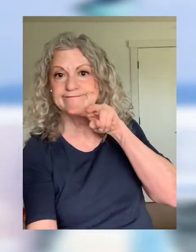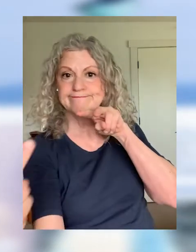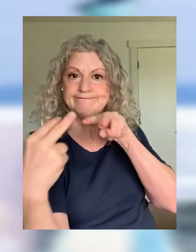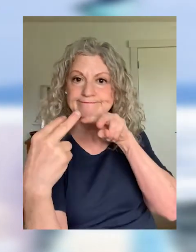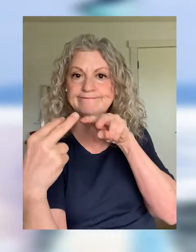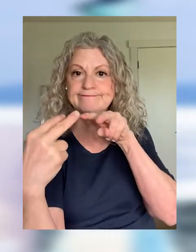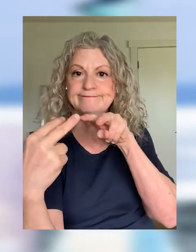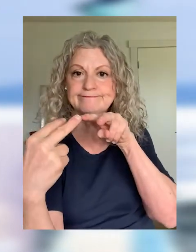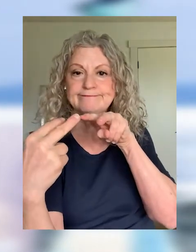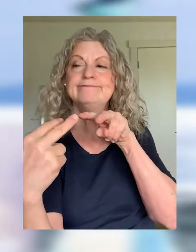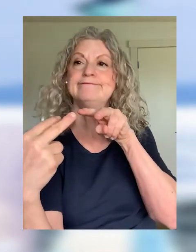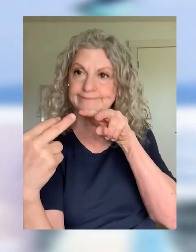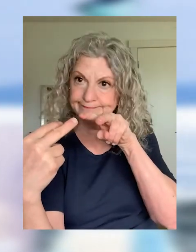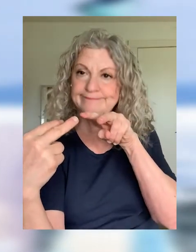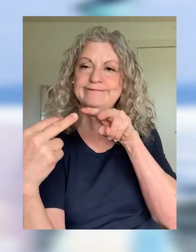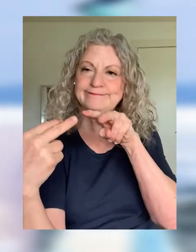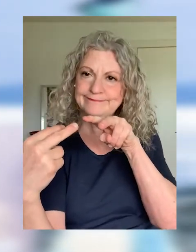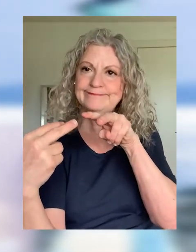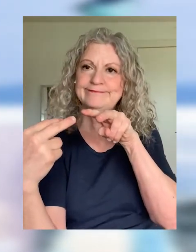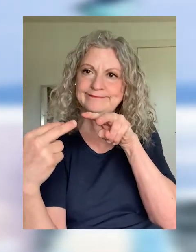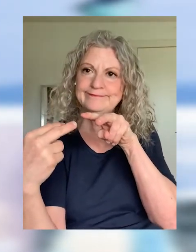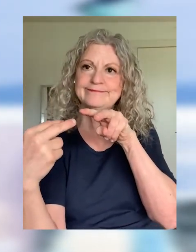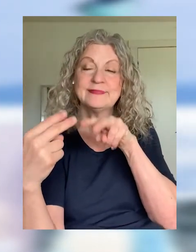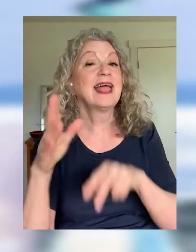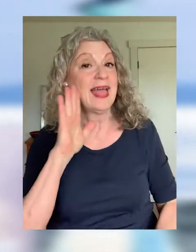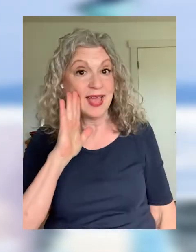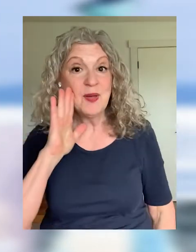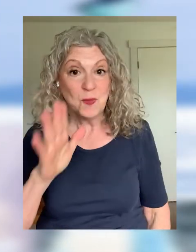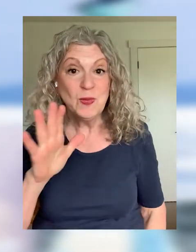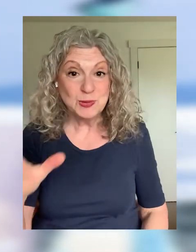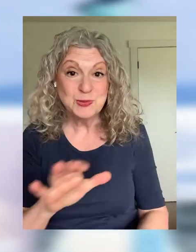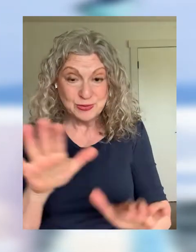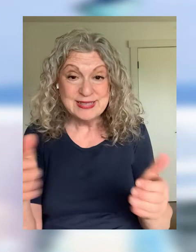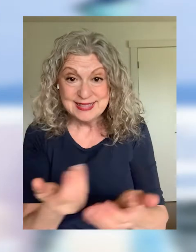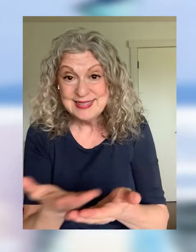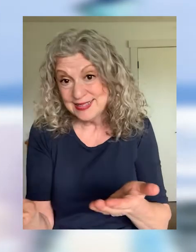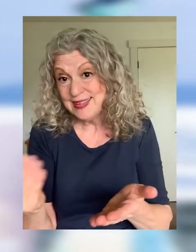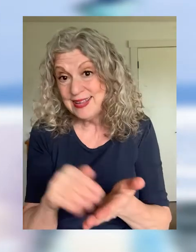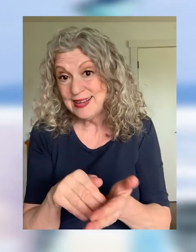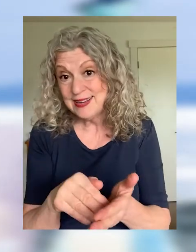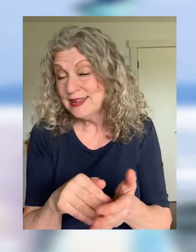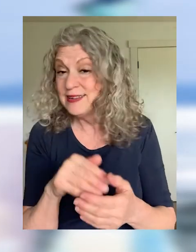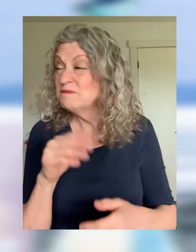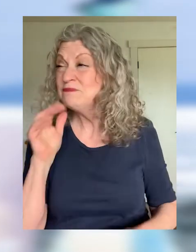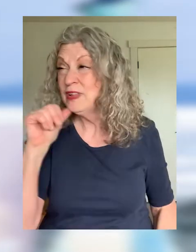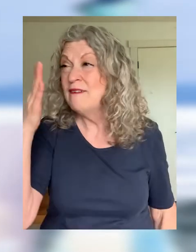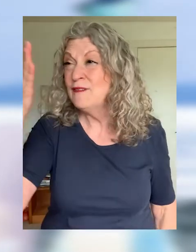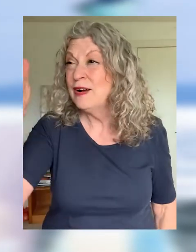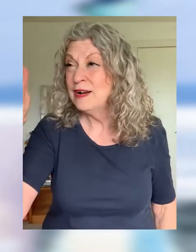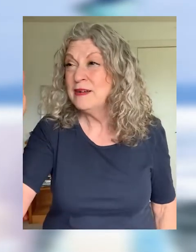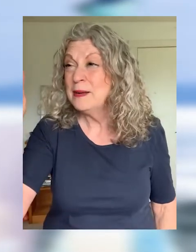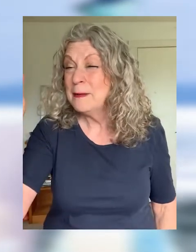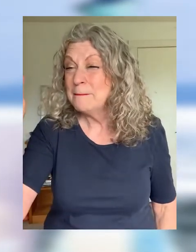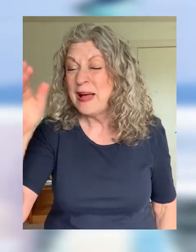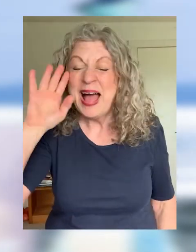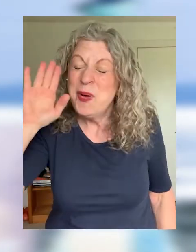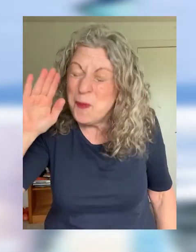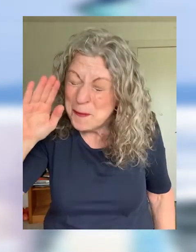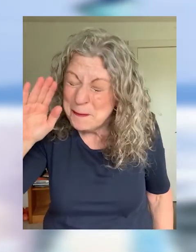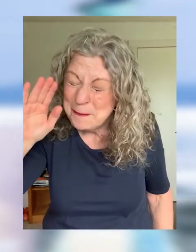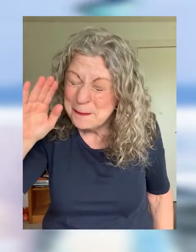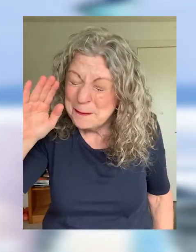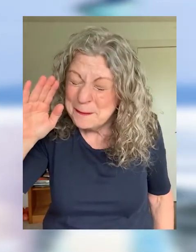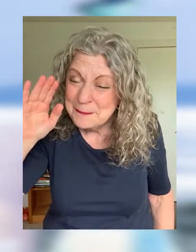eye, flesh to flesh. And we will do all these things again one day, not so far off, I think, I